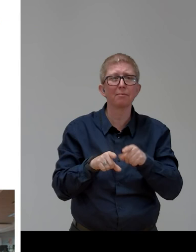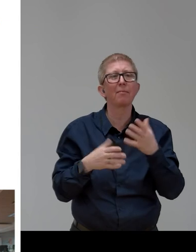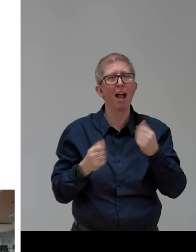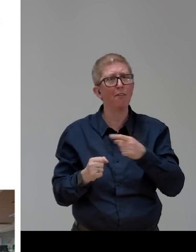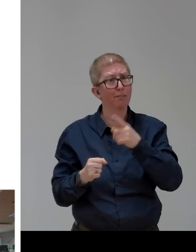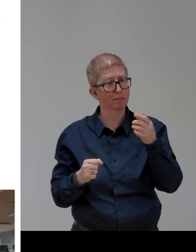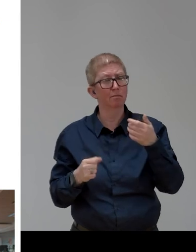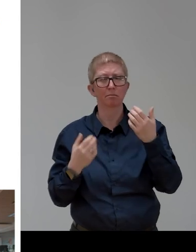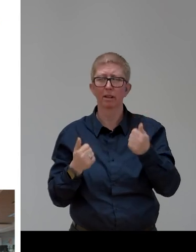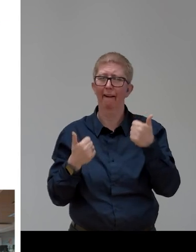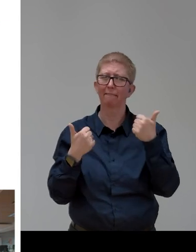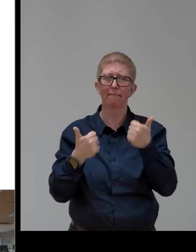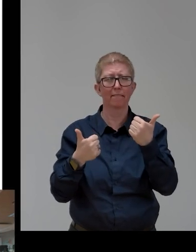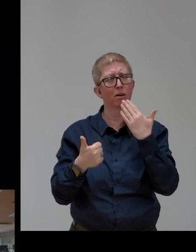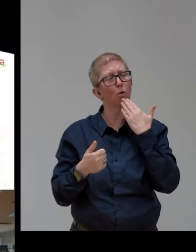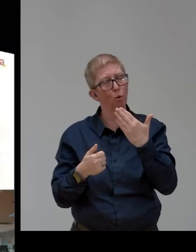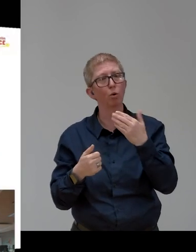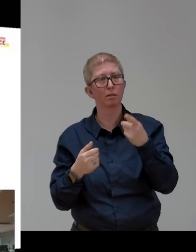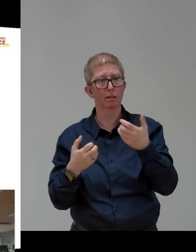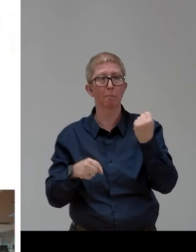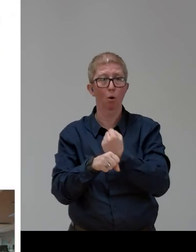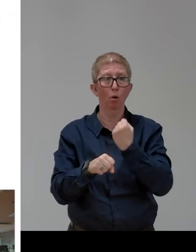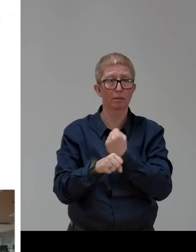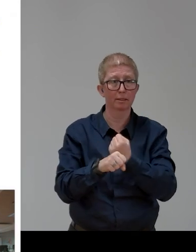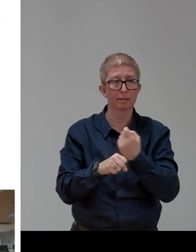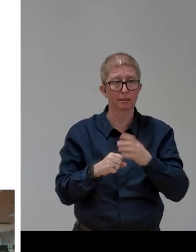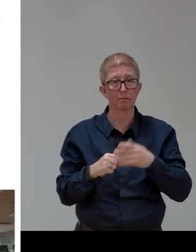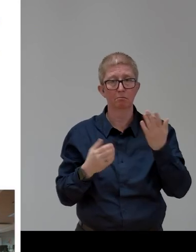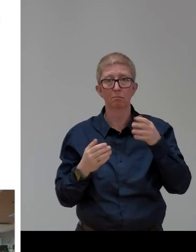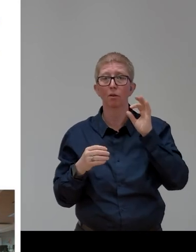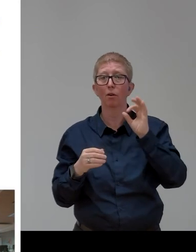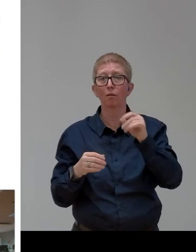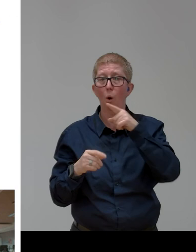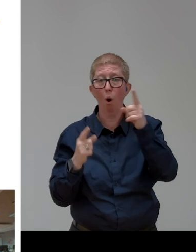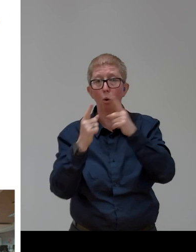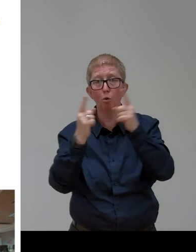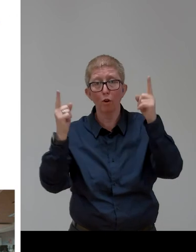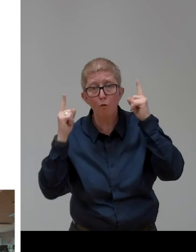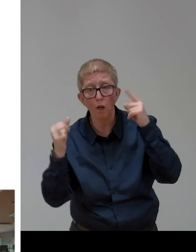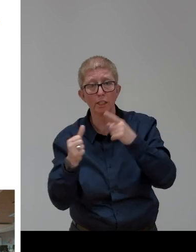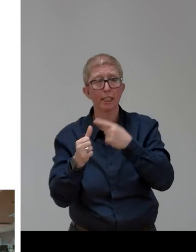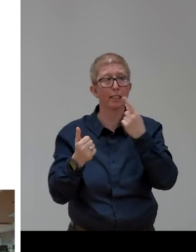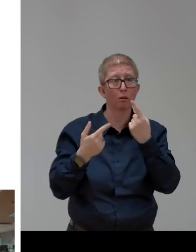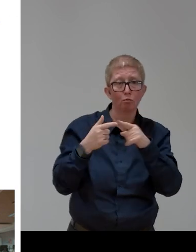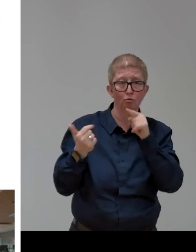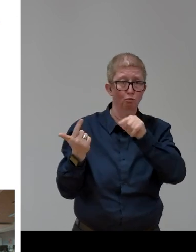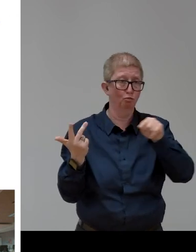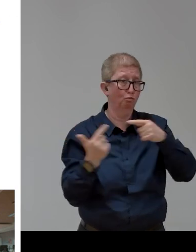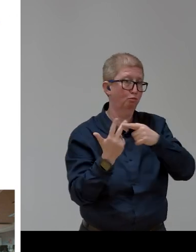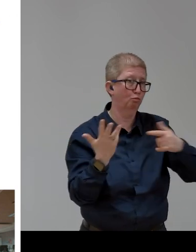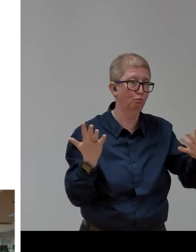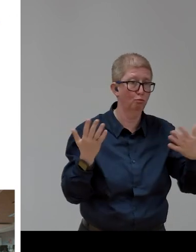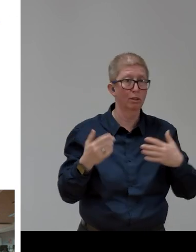and Universities. In the past year alone, a total of 933 3D product